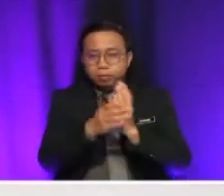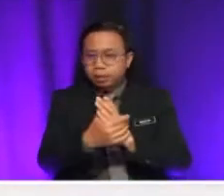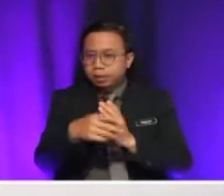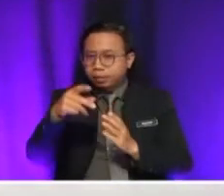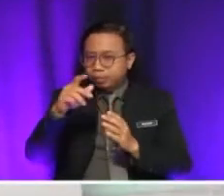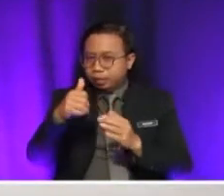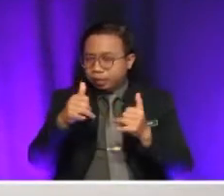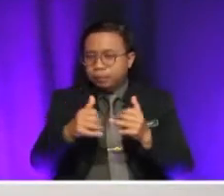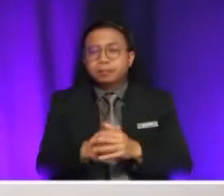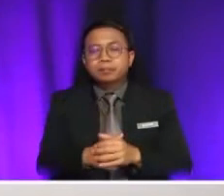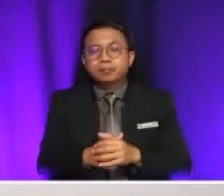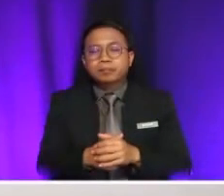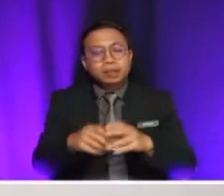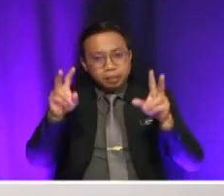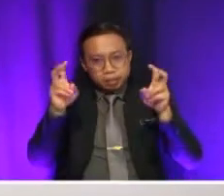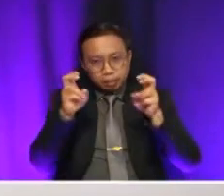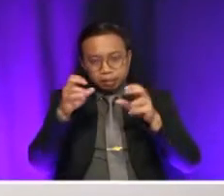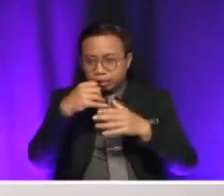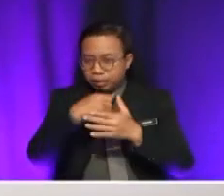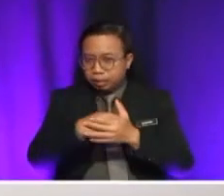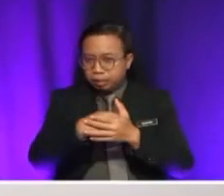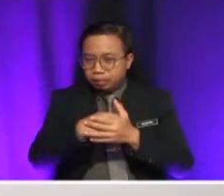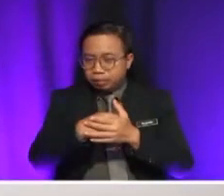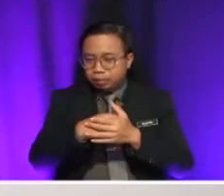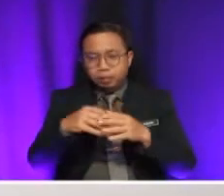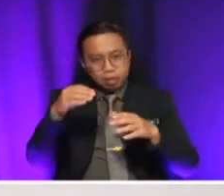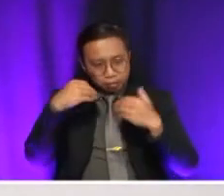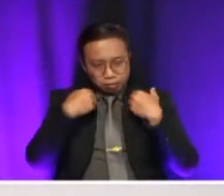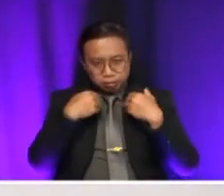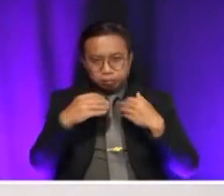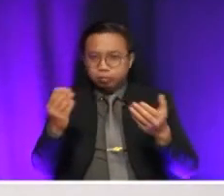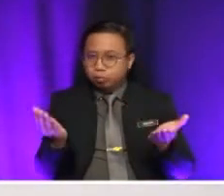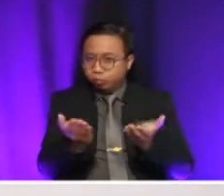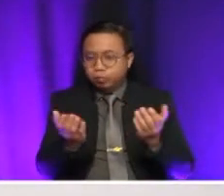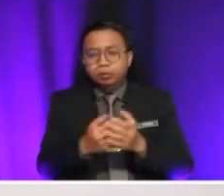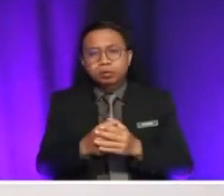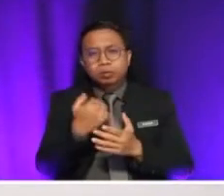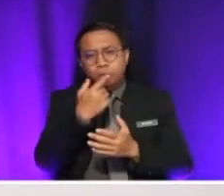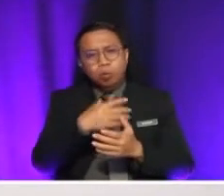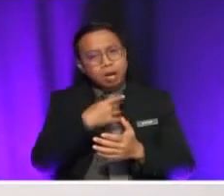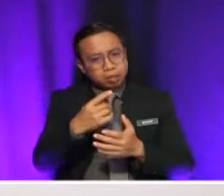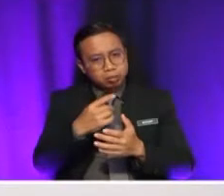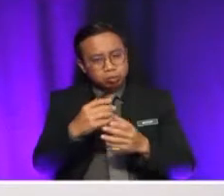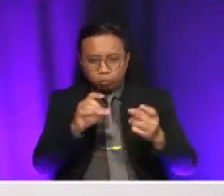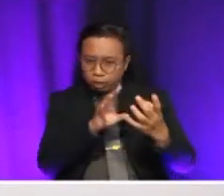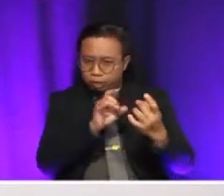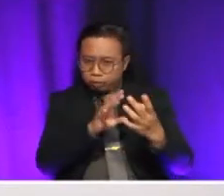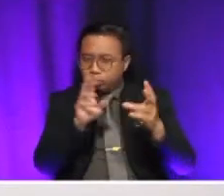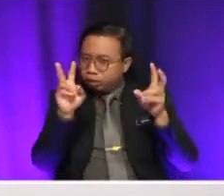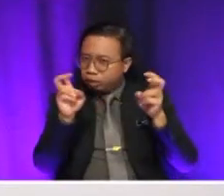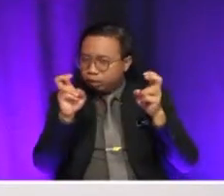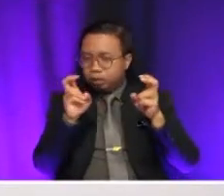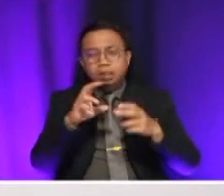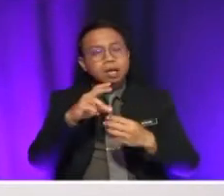you think the title imply here? Would anyone like to respond? What do you think the title is about?